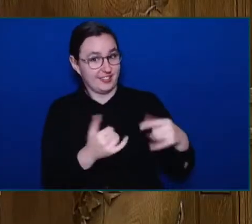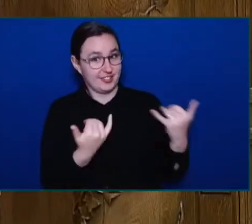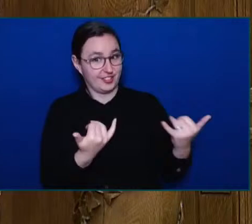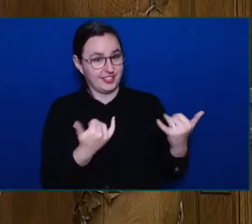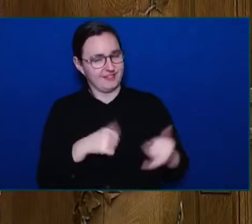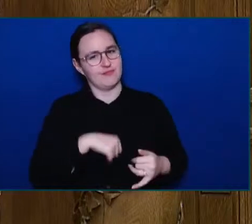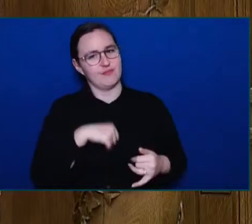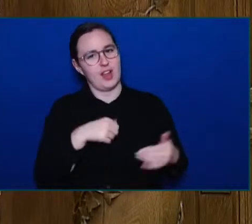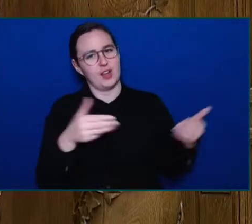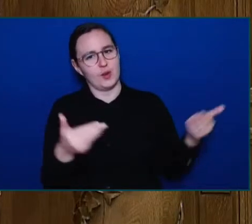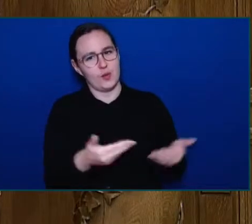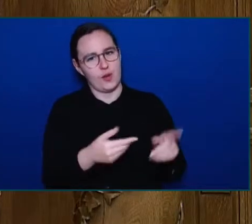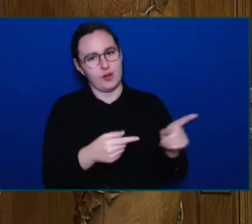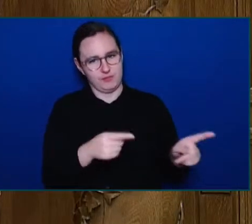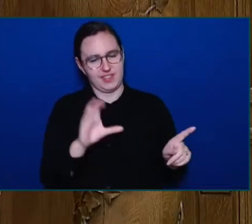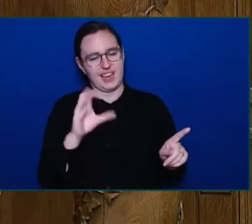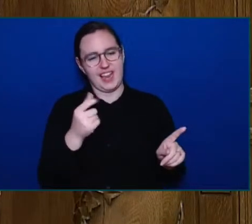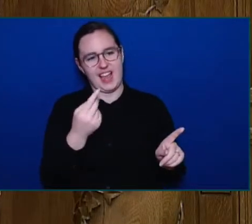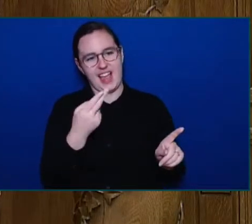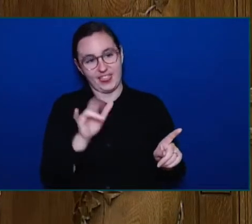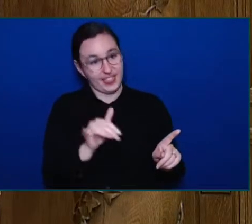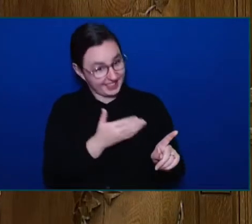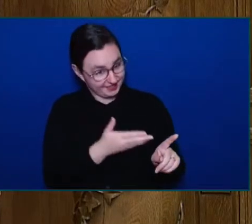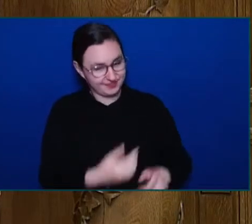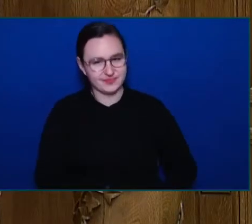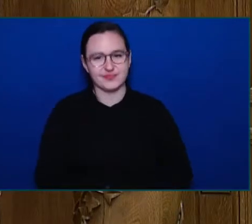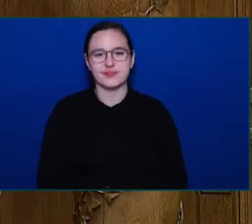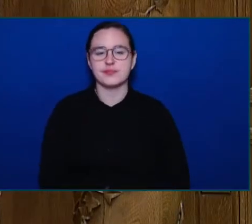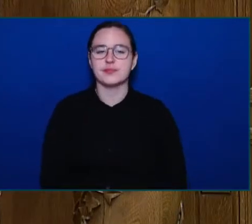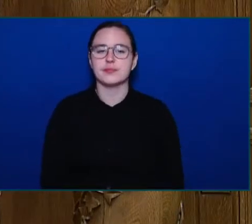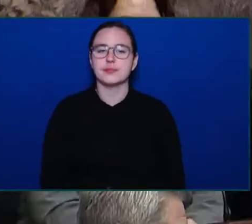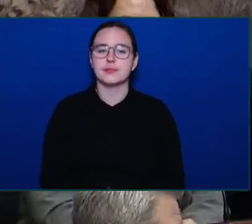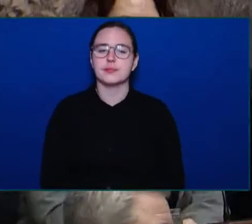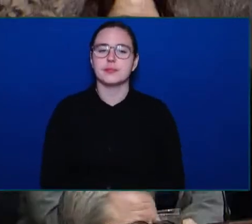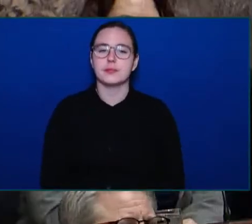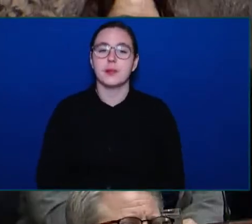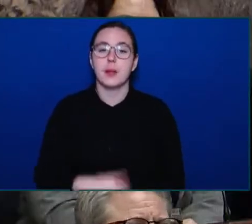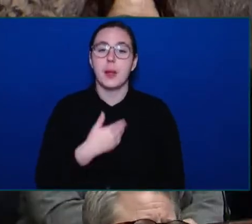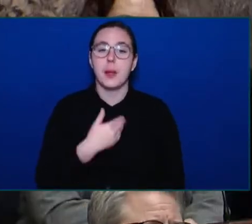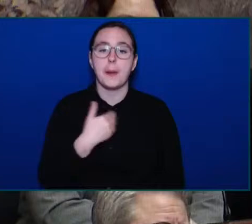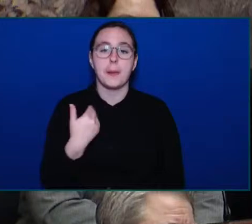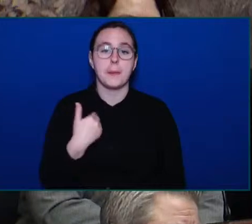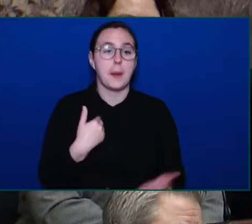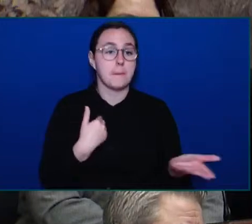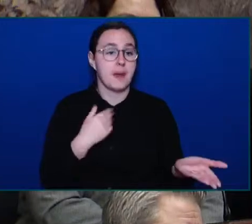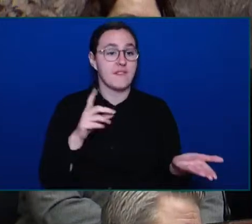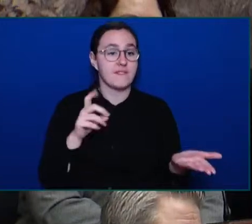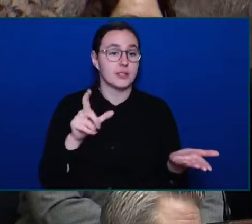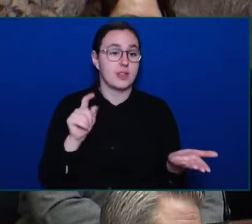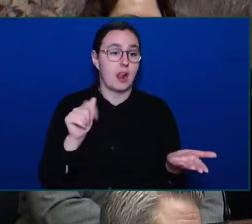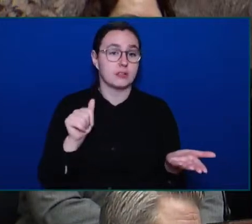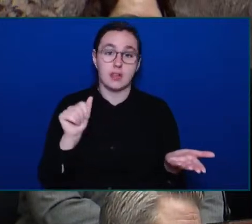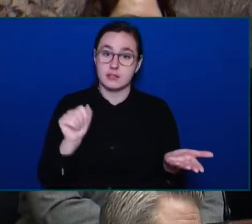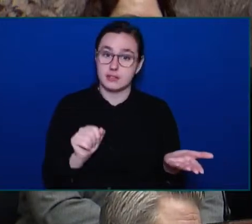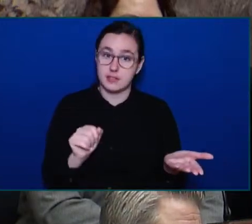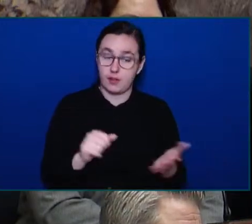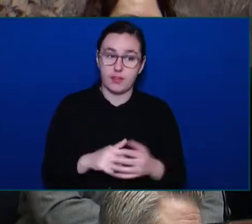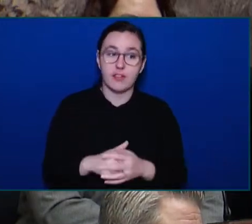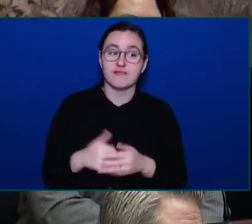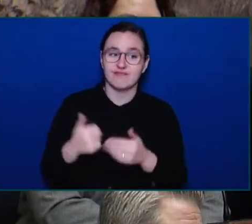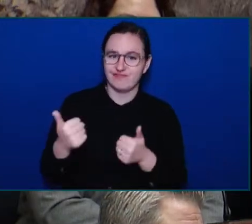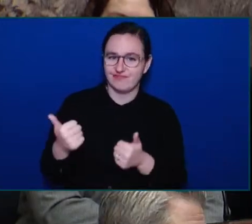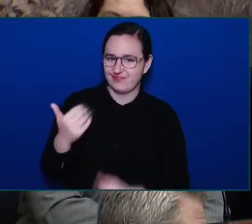Member for Delta South. Thank you, Honourable Speaker. It's been quite 2 days in a row for me with guests